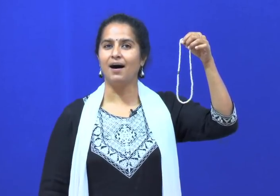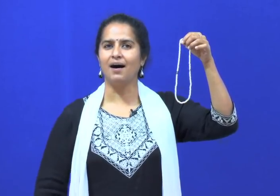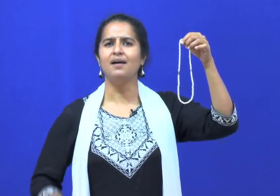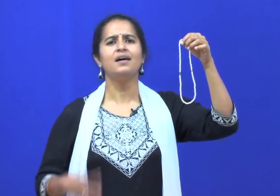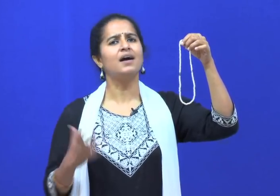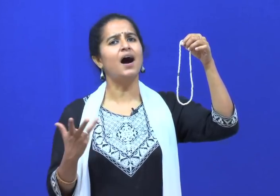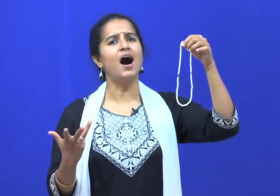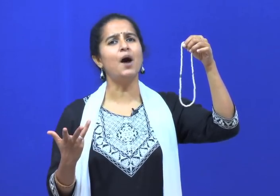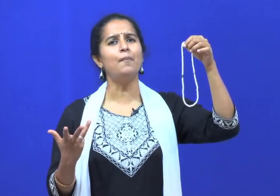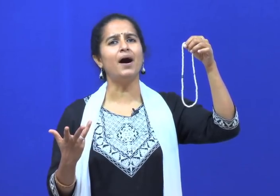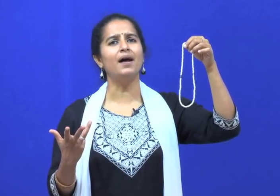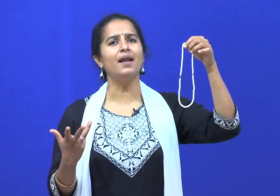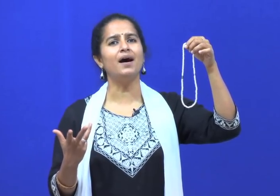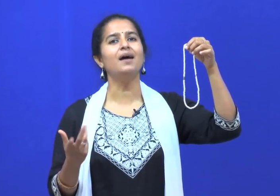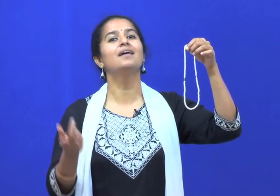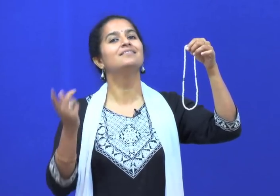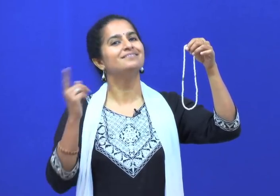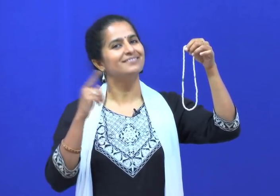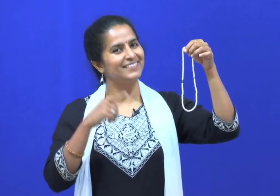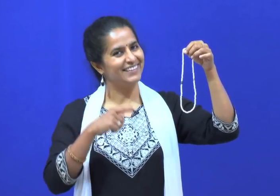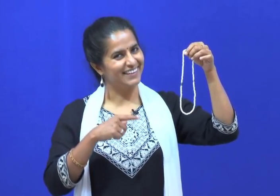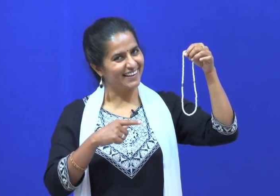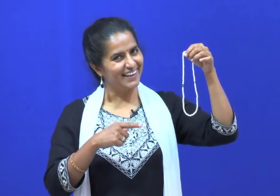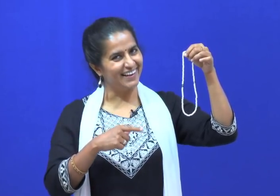mala. Ka mala?